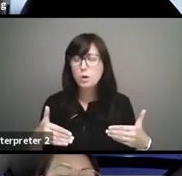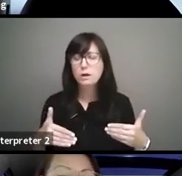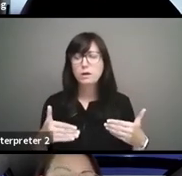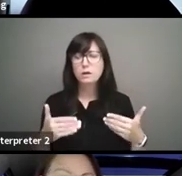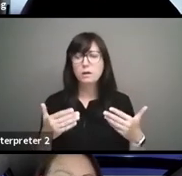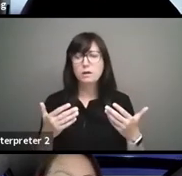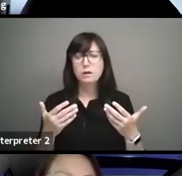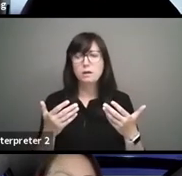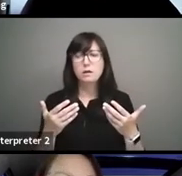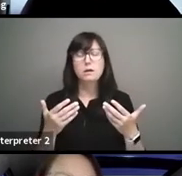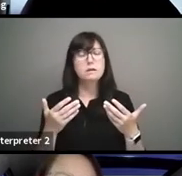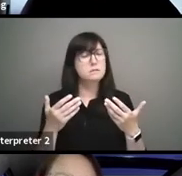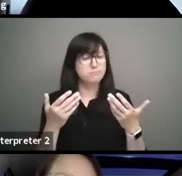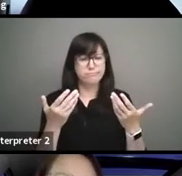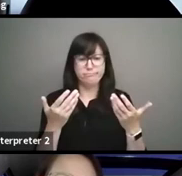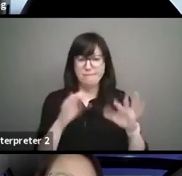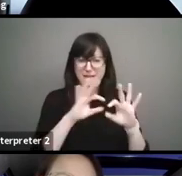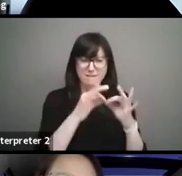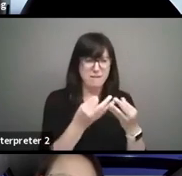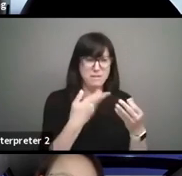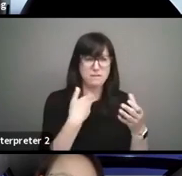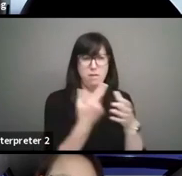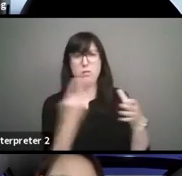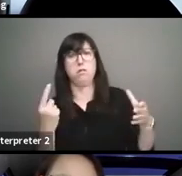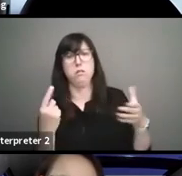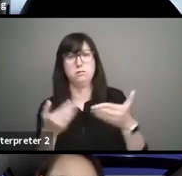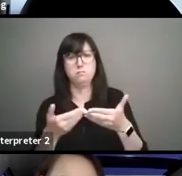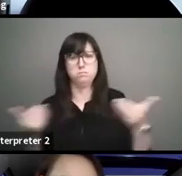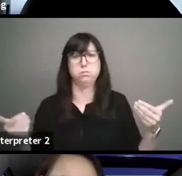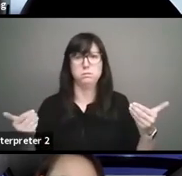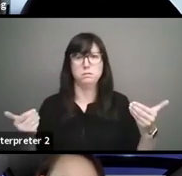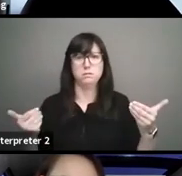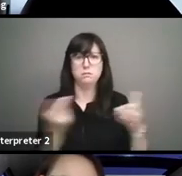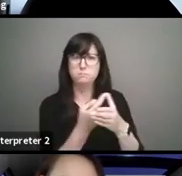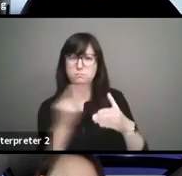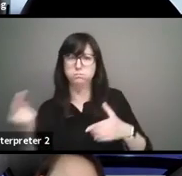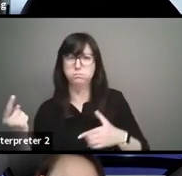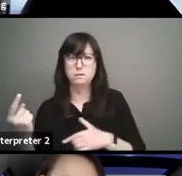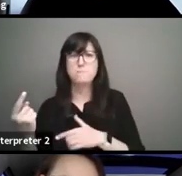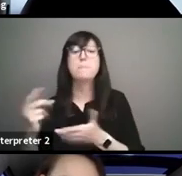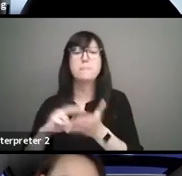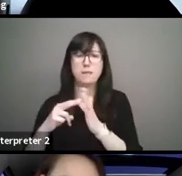them are separated from their families, which is another result of border imperialism.